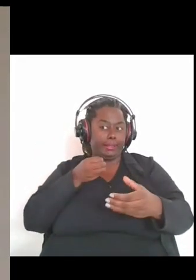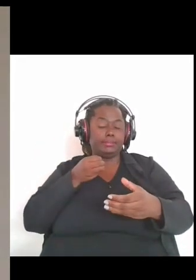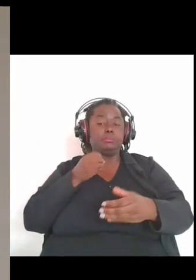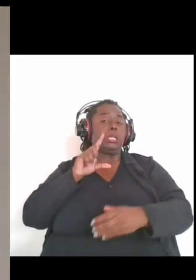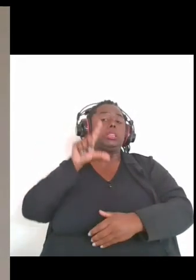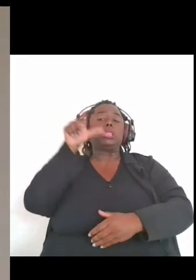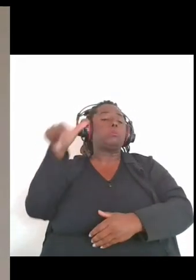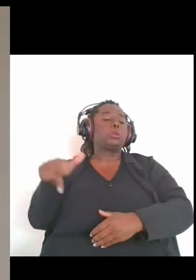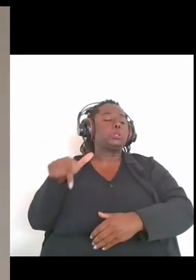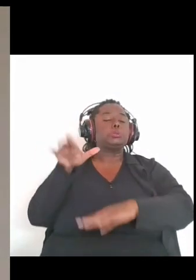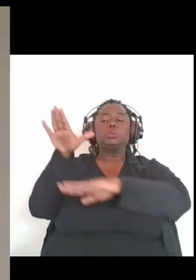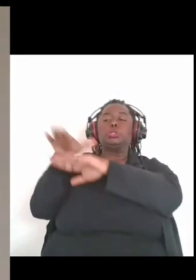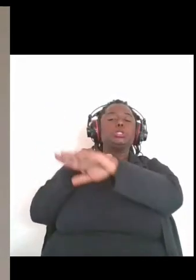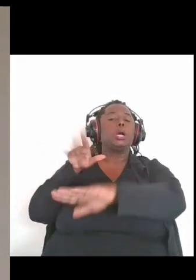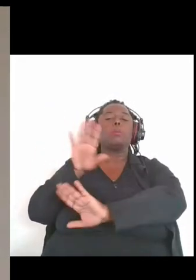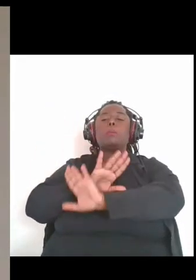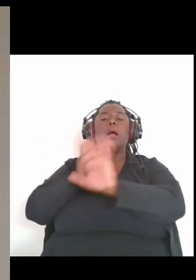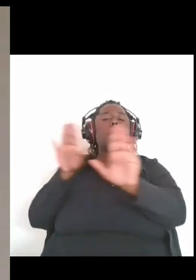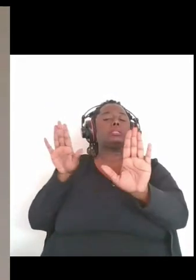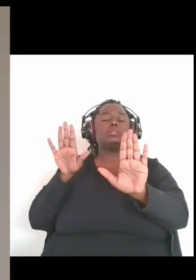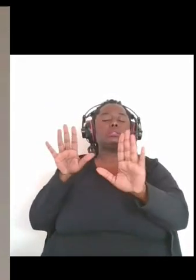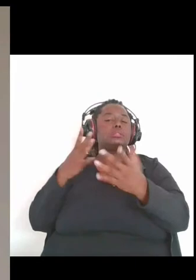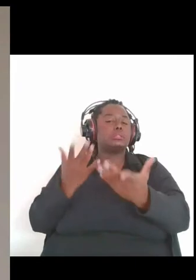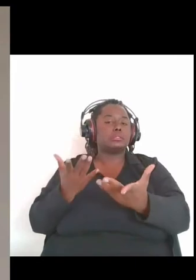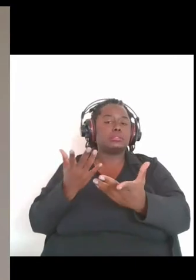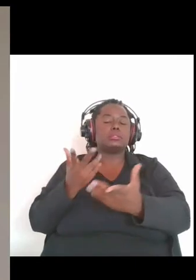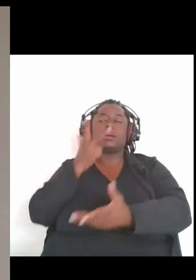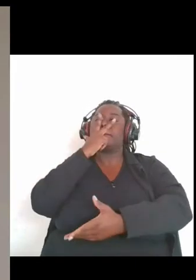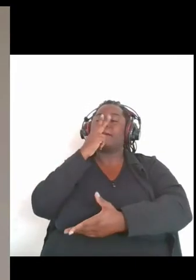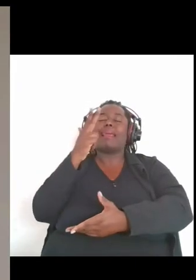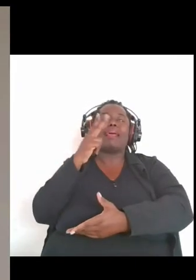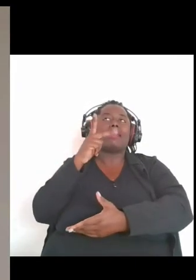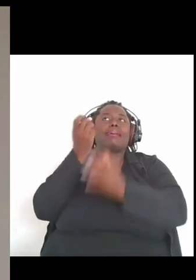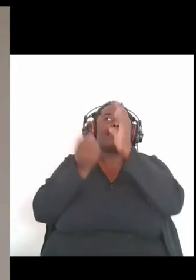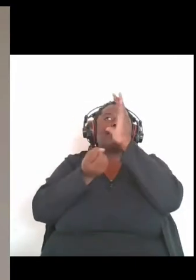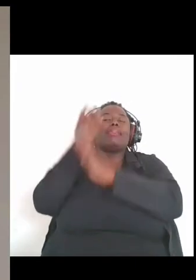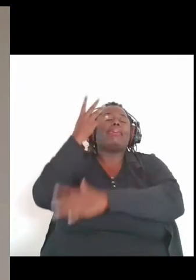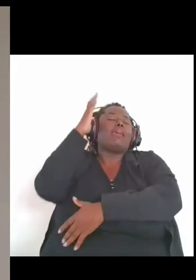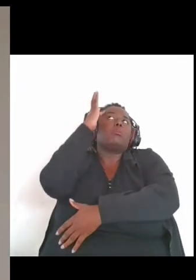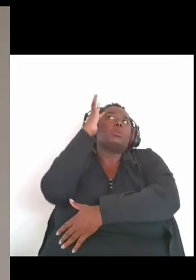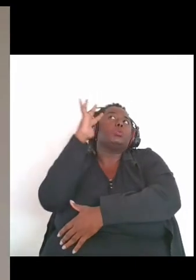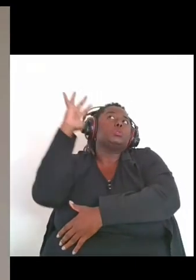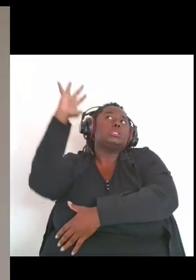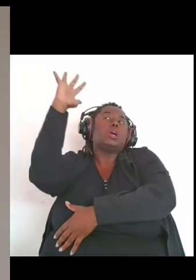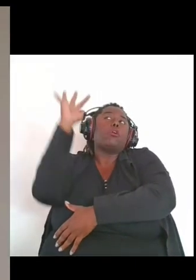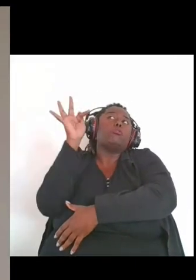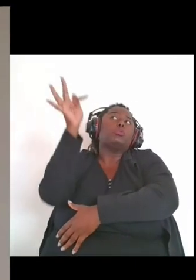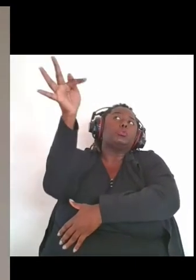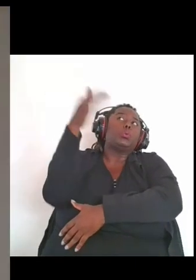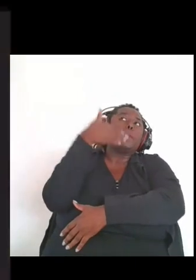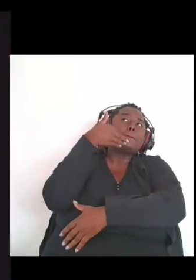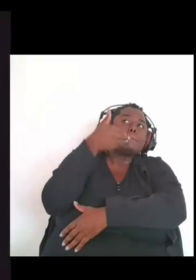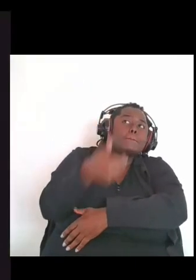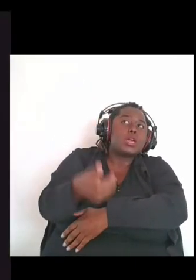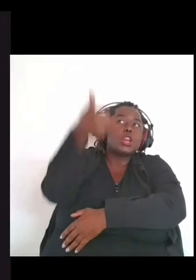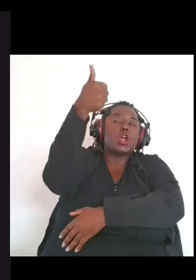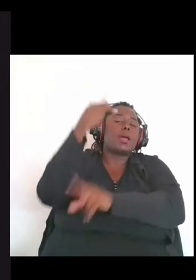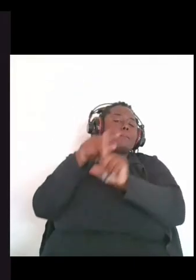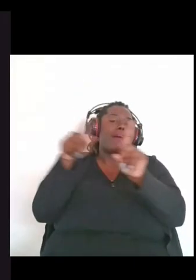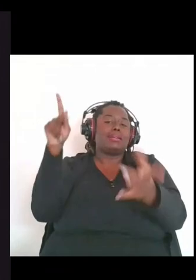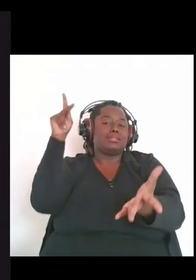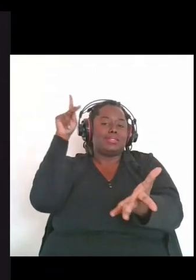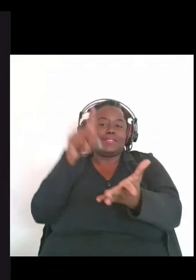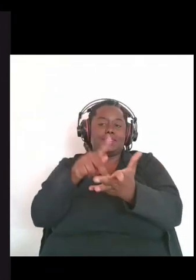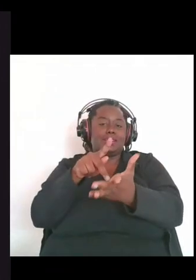cool and that person after a while is no longer called for other jobs so it gives us just this illusion the future is going to be better